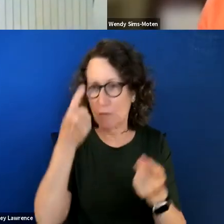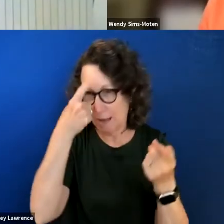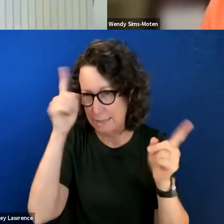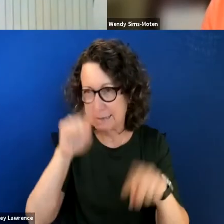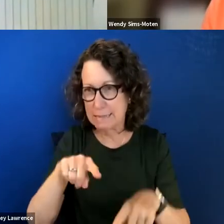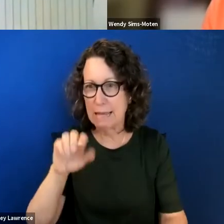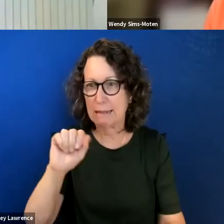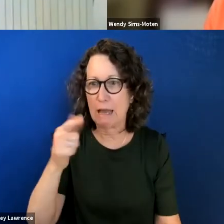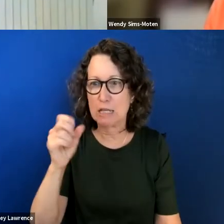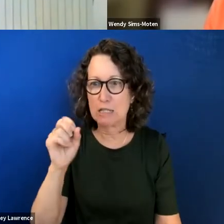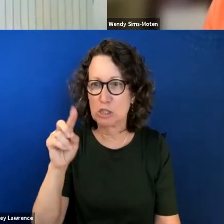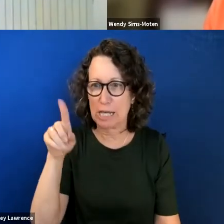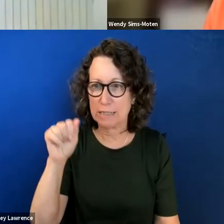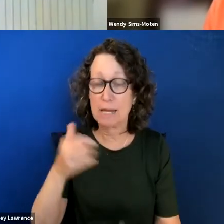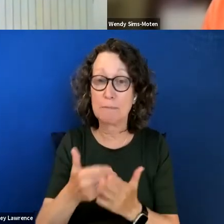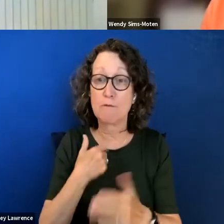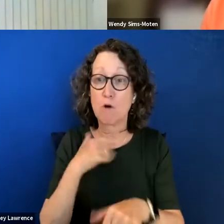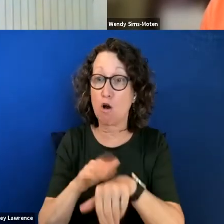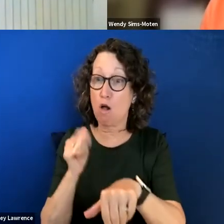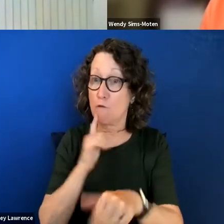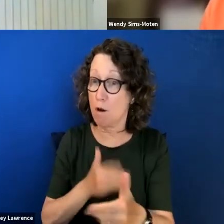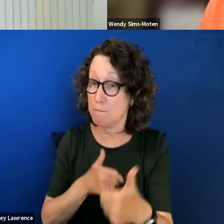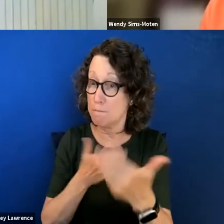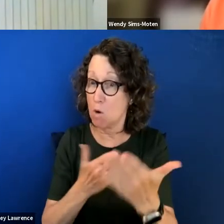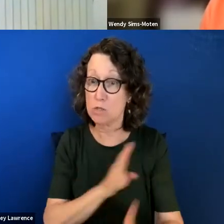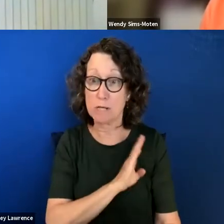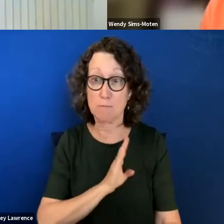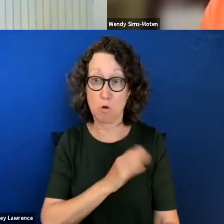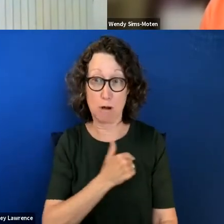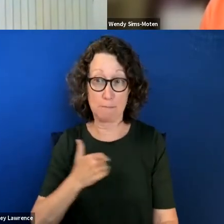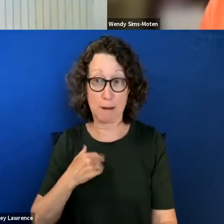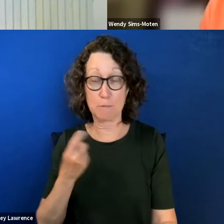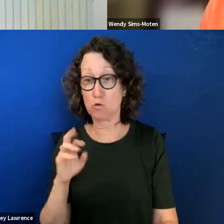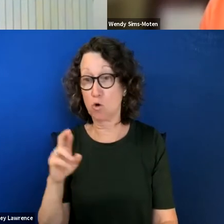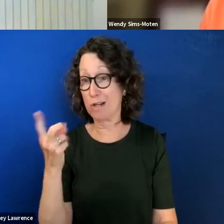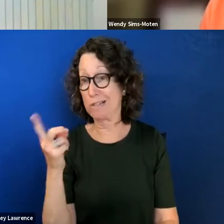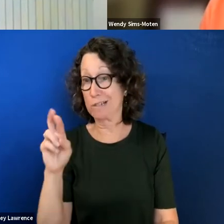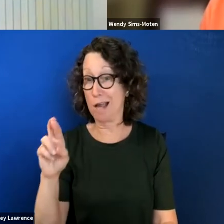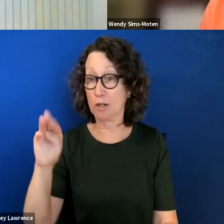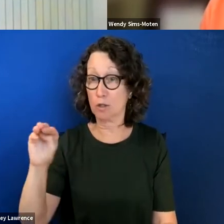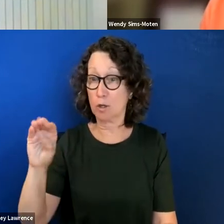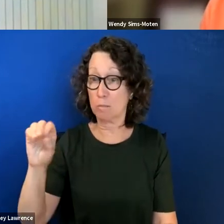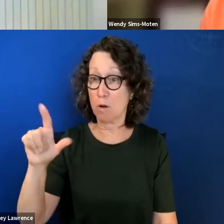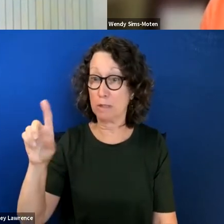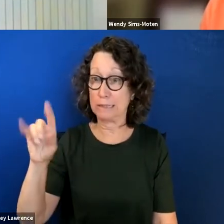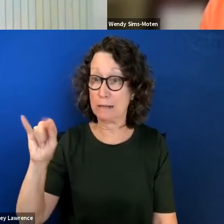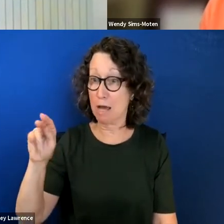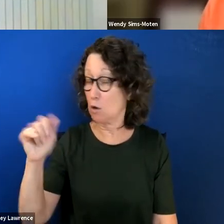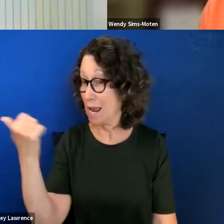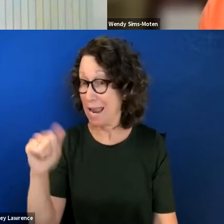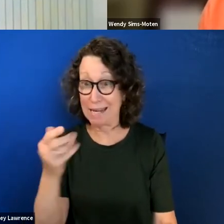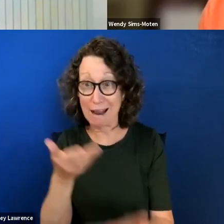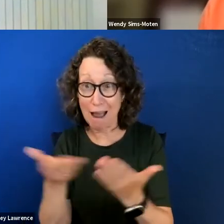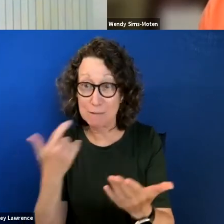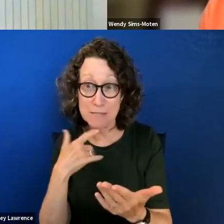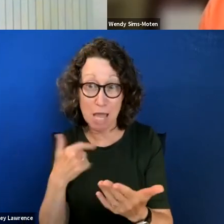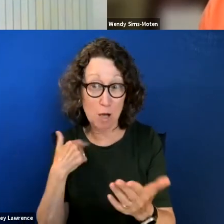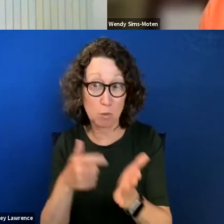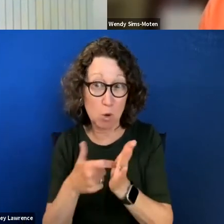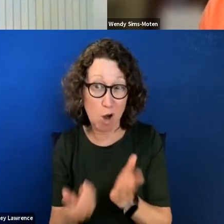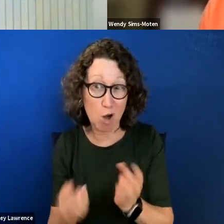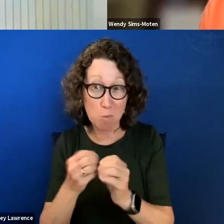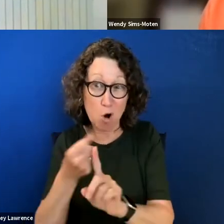agenda. Before I call for a motion, board members or Dr. Maldonado, are there any items on the consent agenda that require